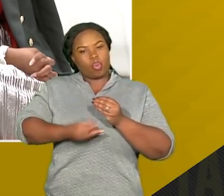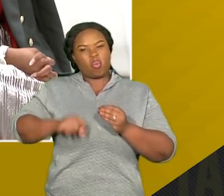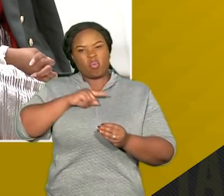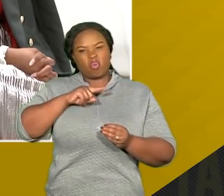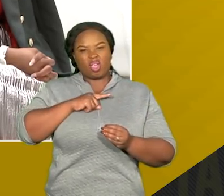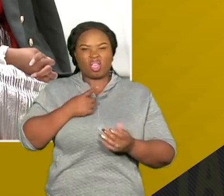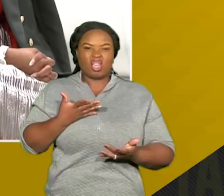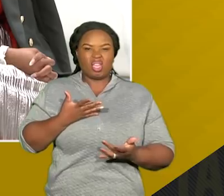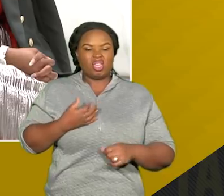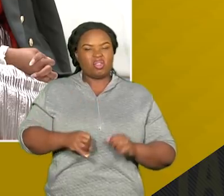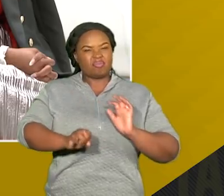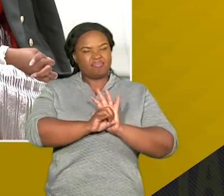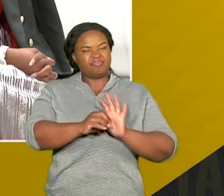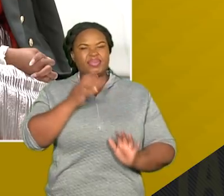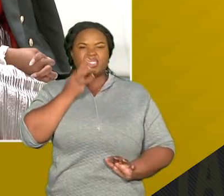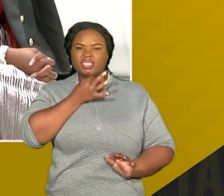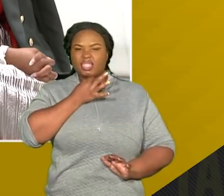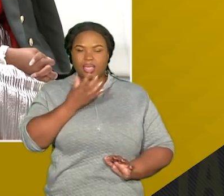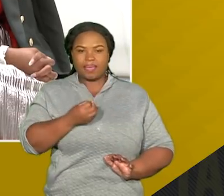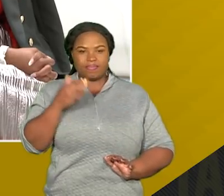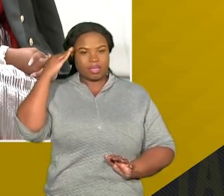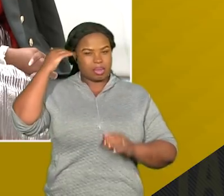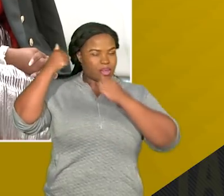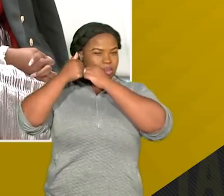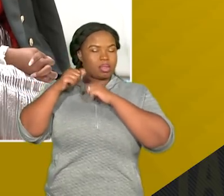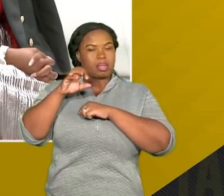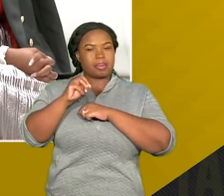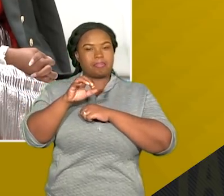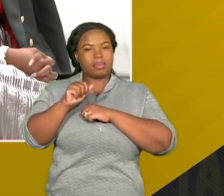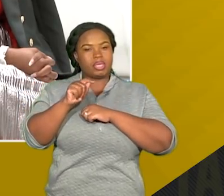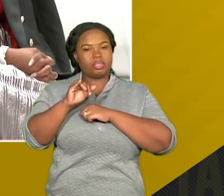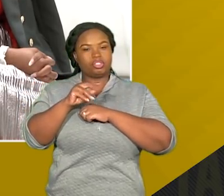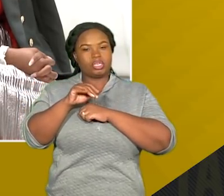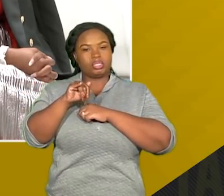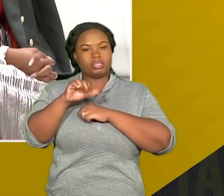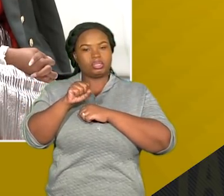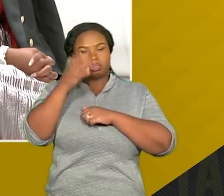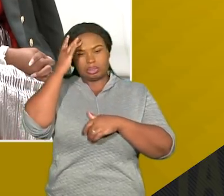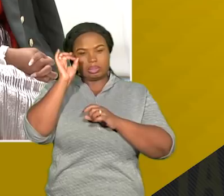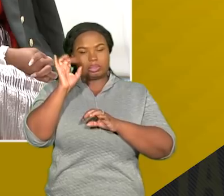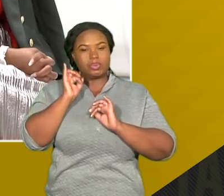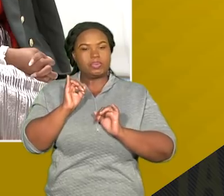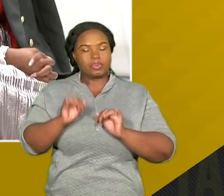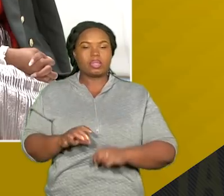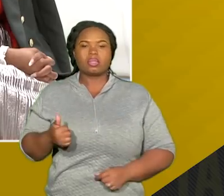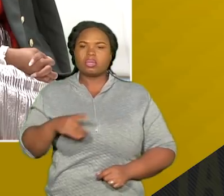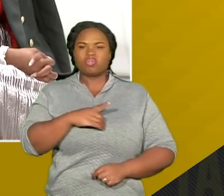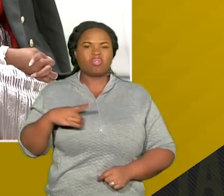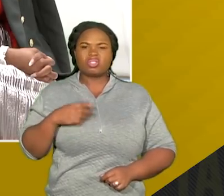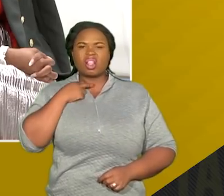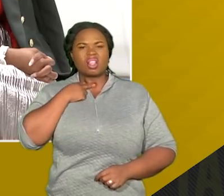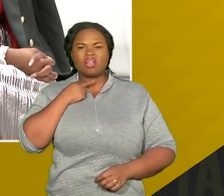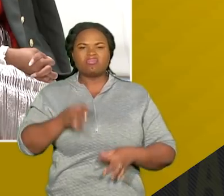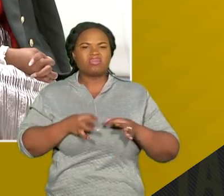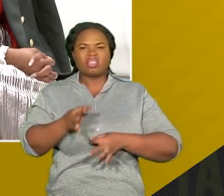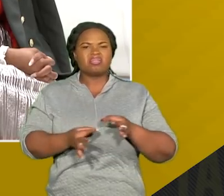the symptoms of meningitis. And when that happened, doctors couldn't explain